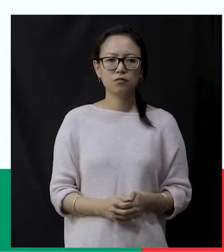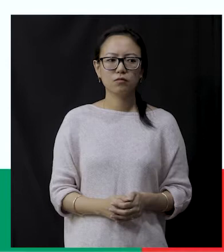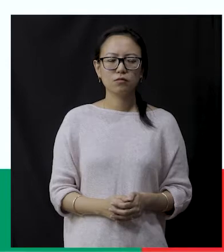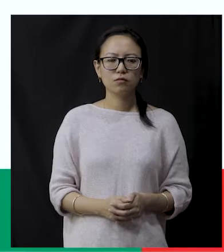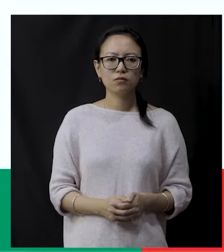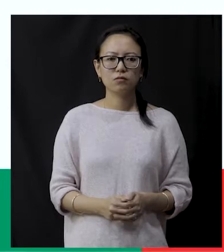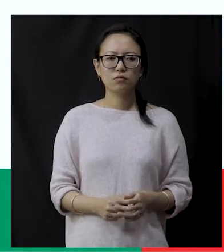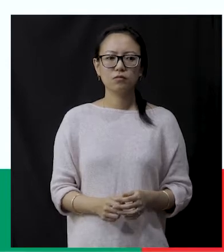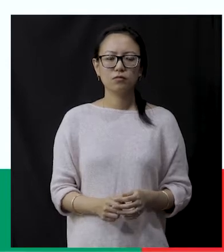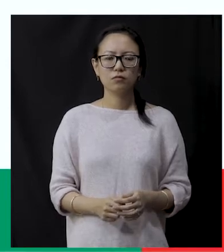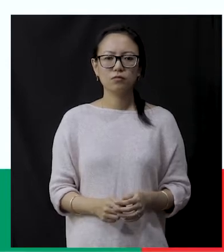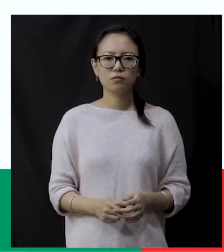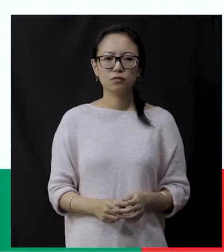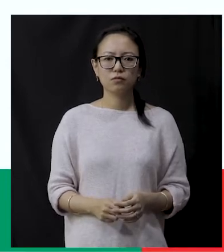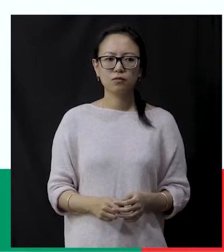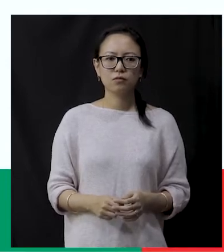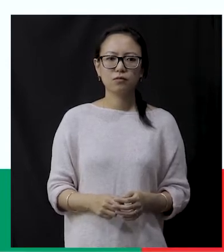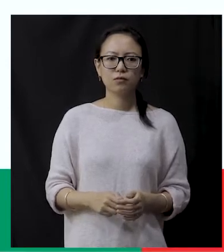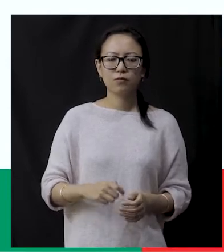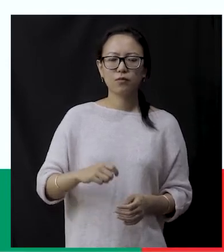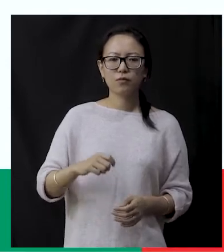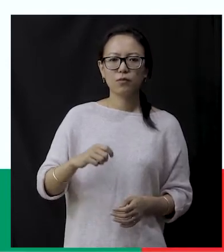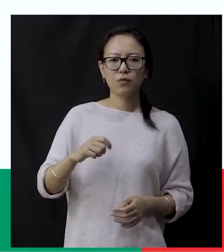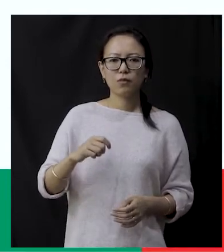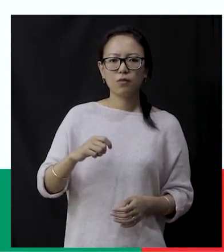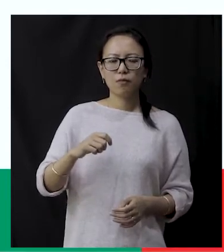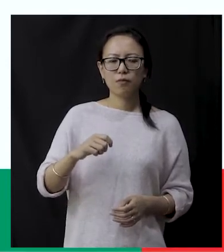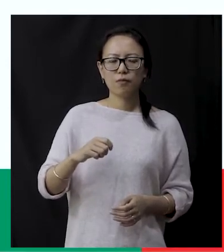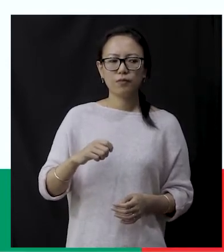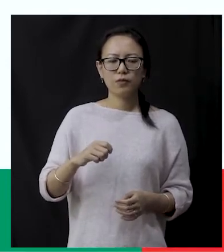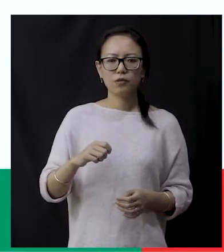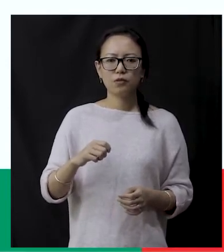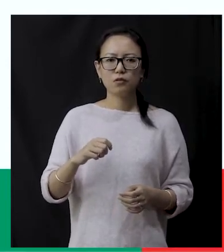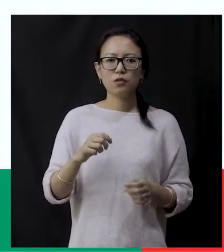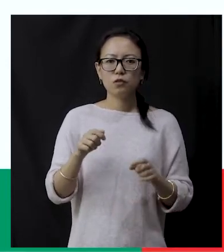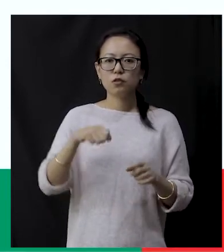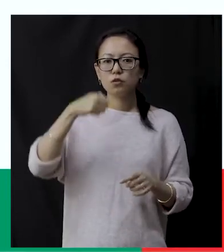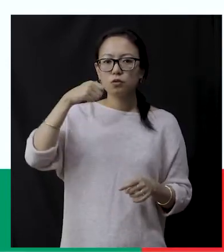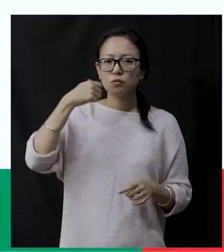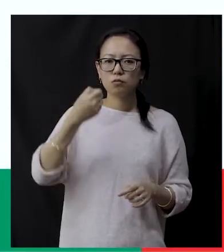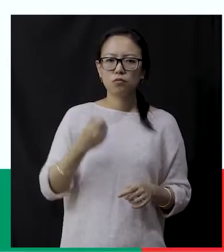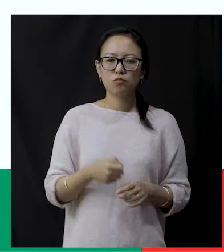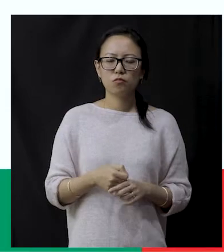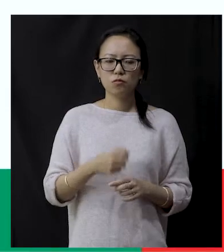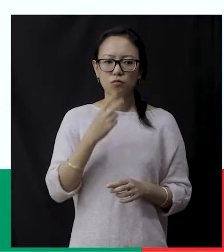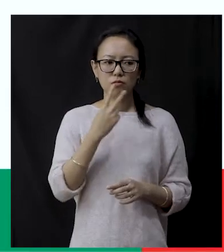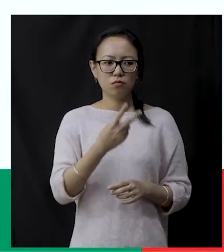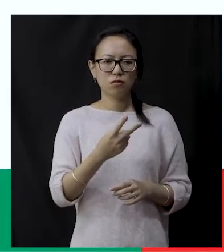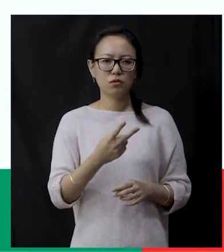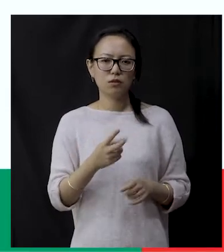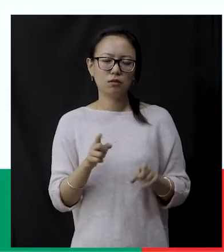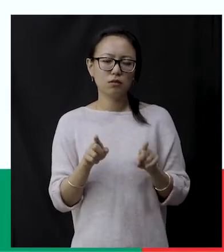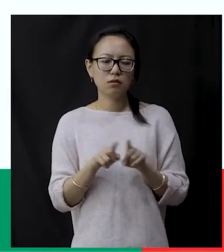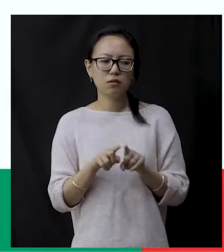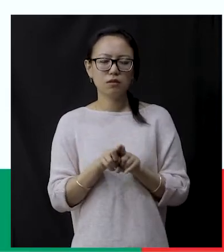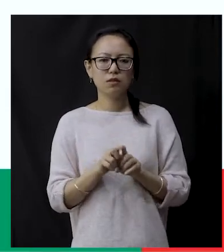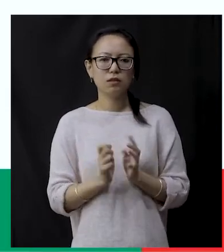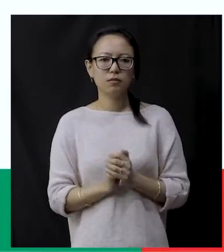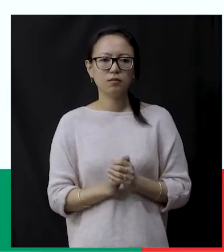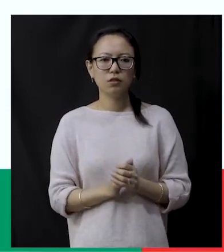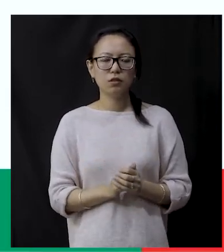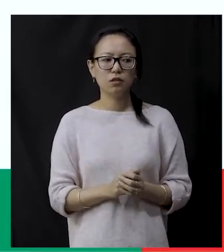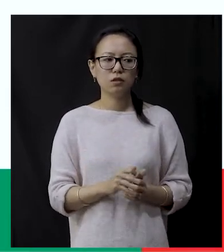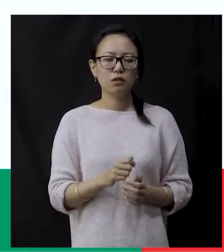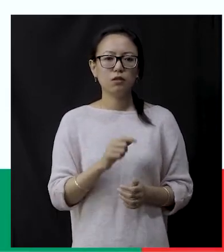chamach, okay? So it looks like a spoon. Now these 7 group of stars are